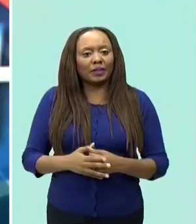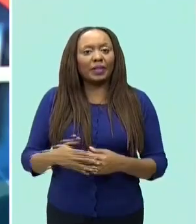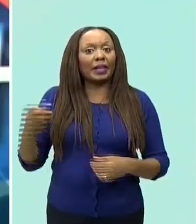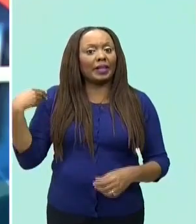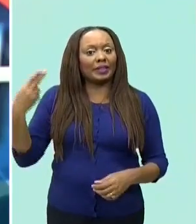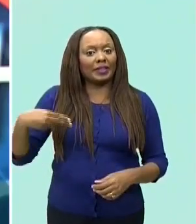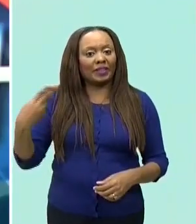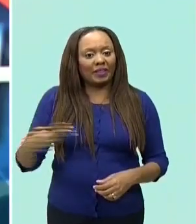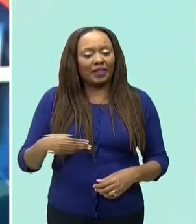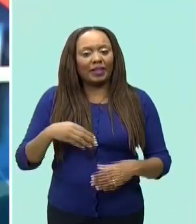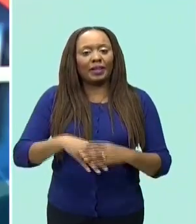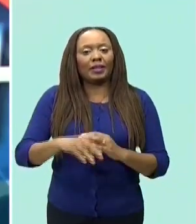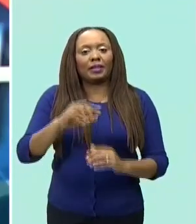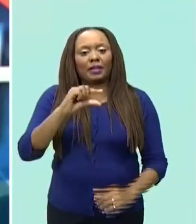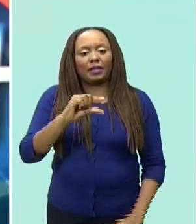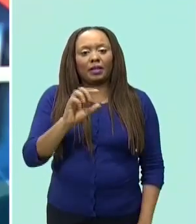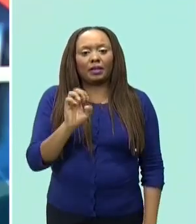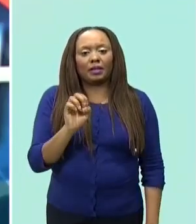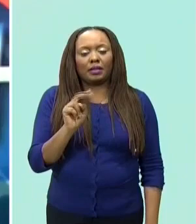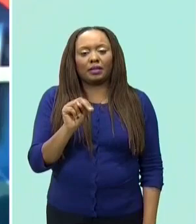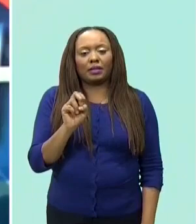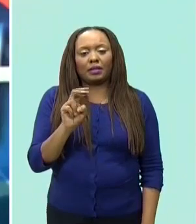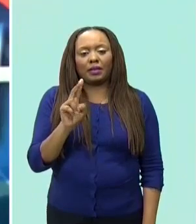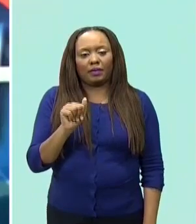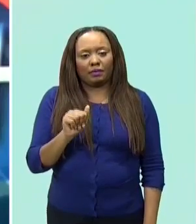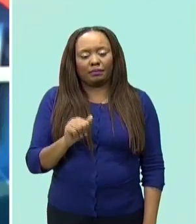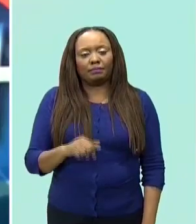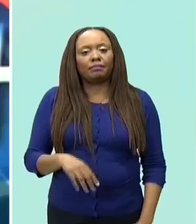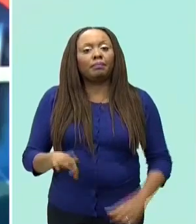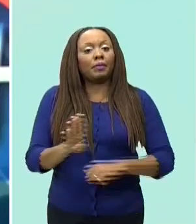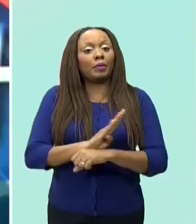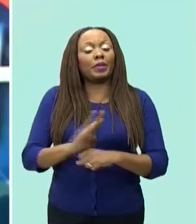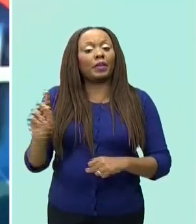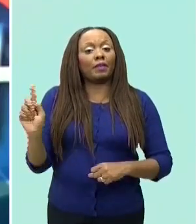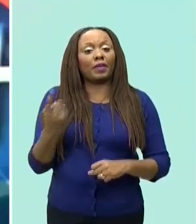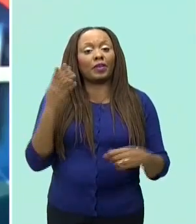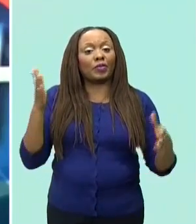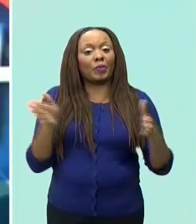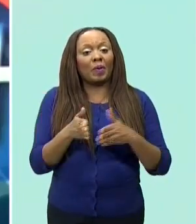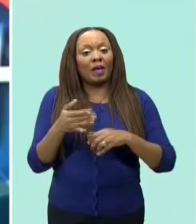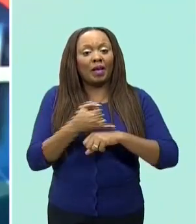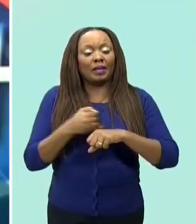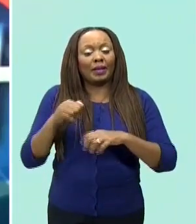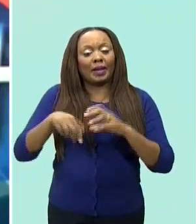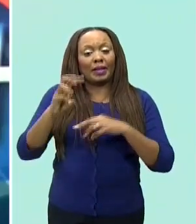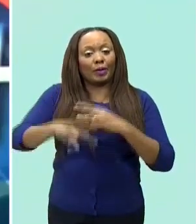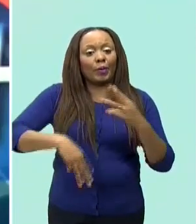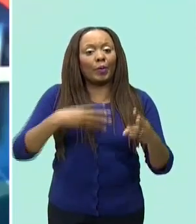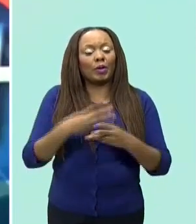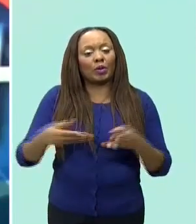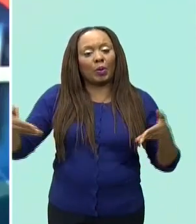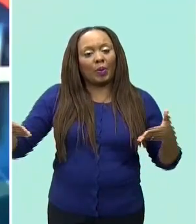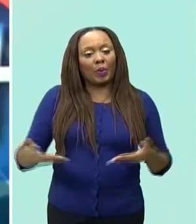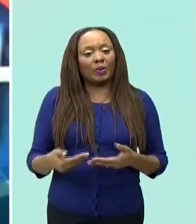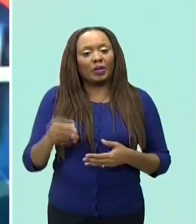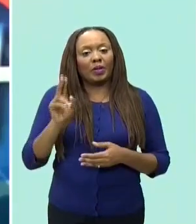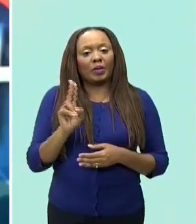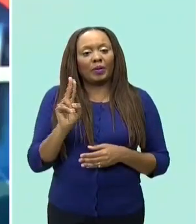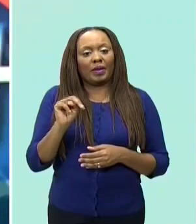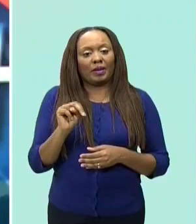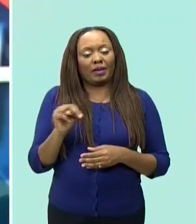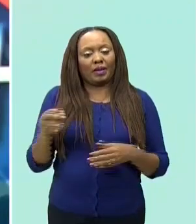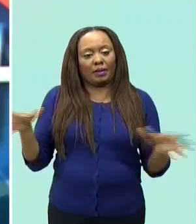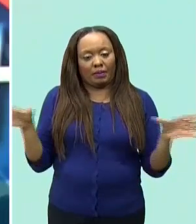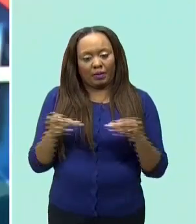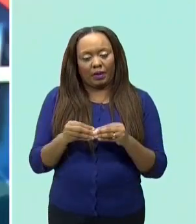created in Geneva as Barbados will be the first small nation and small island developing state in the world to host the United Nations Conference on